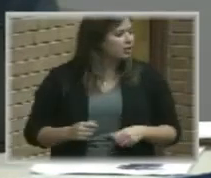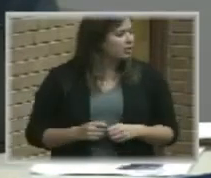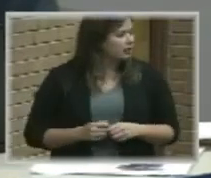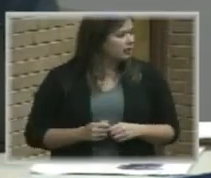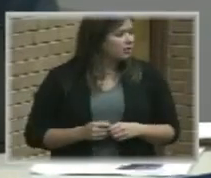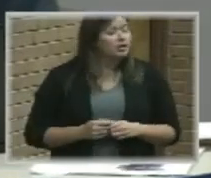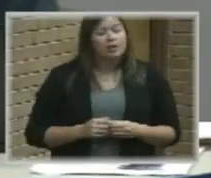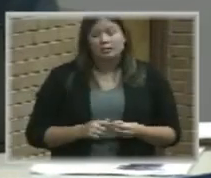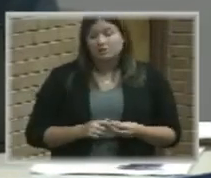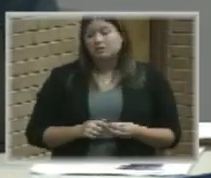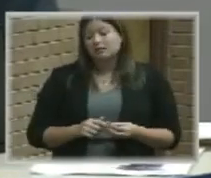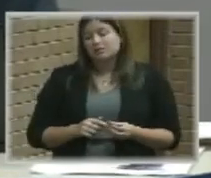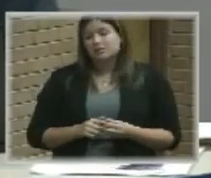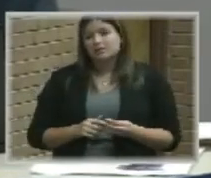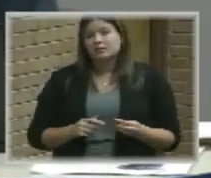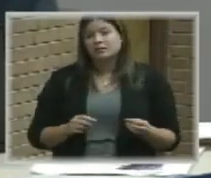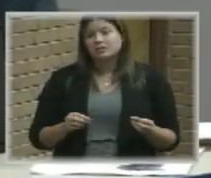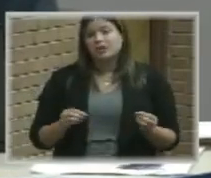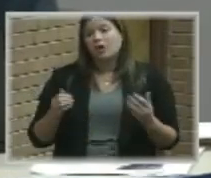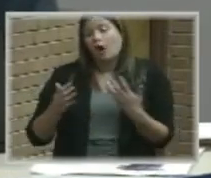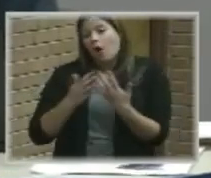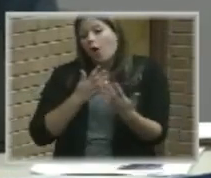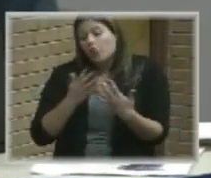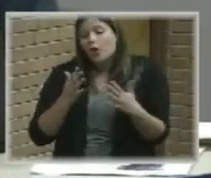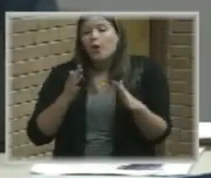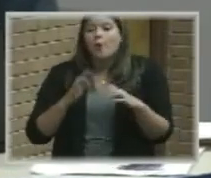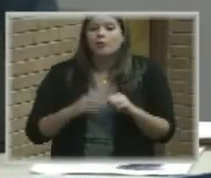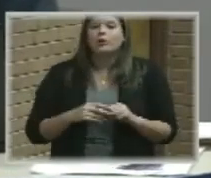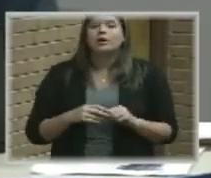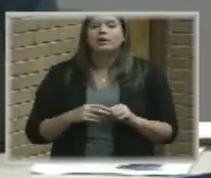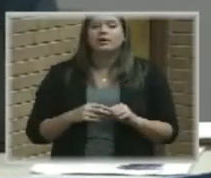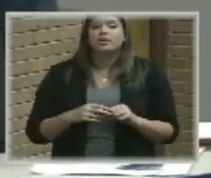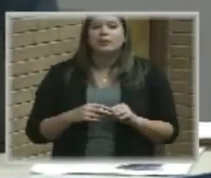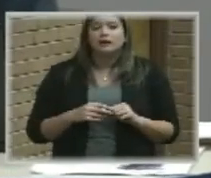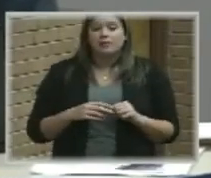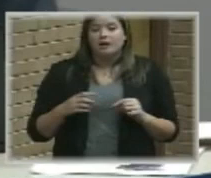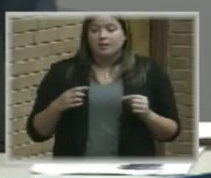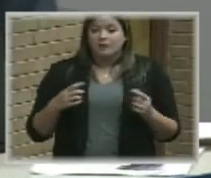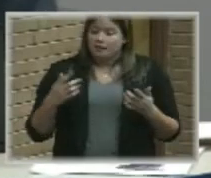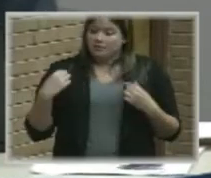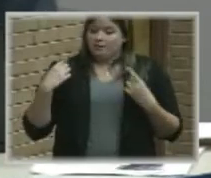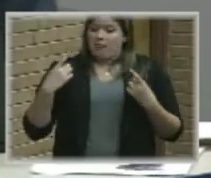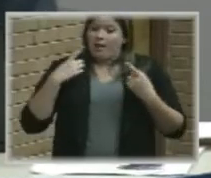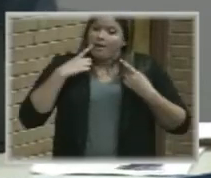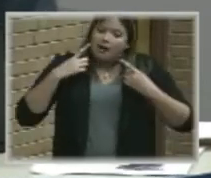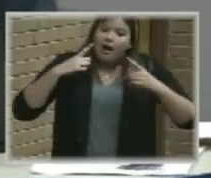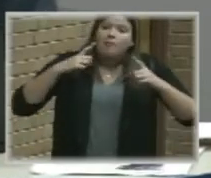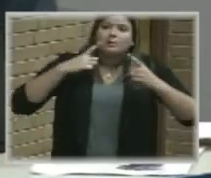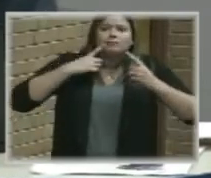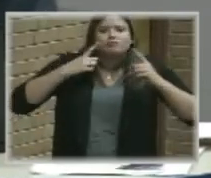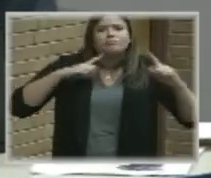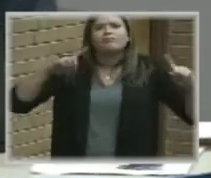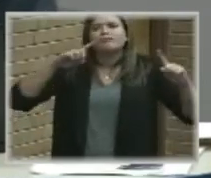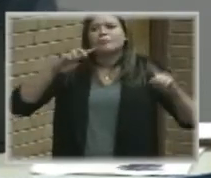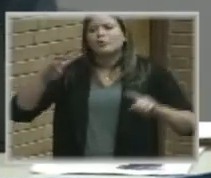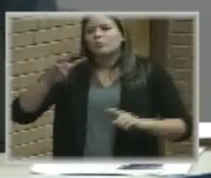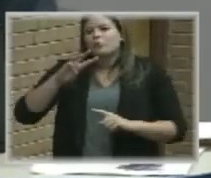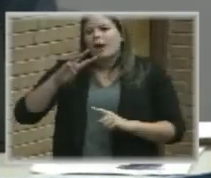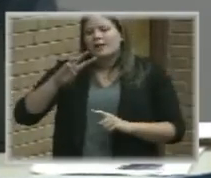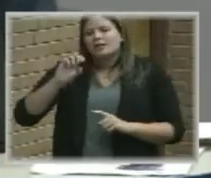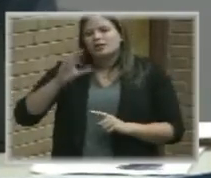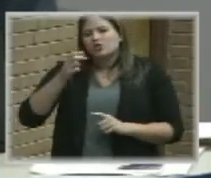because this is, although it has been accomplished very successfully in Westchester County, and we